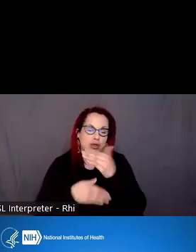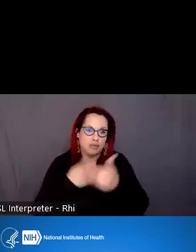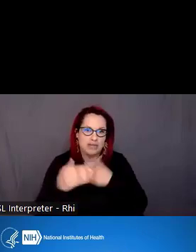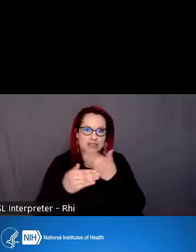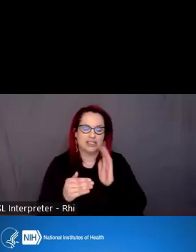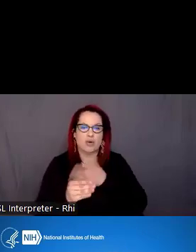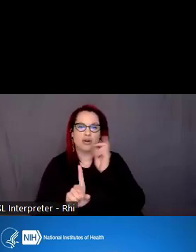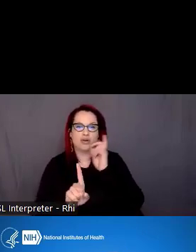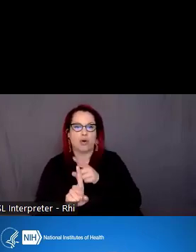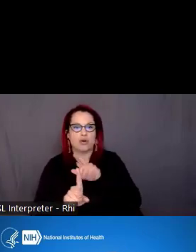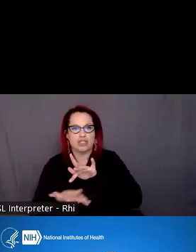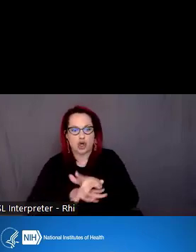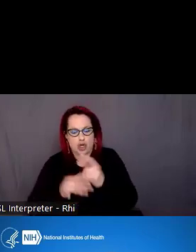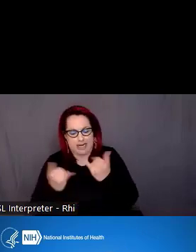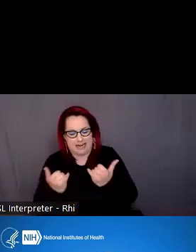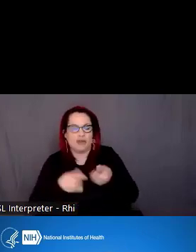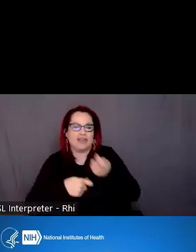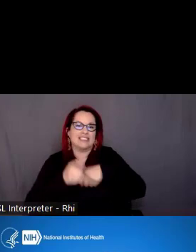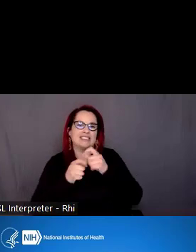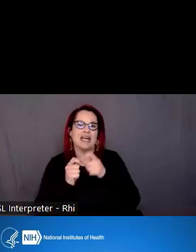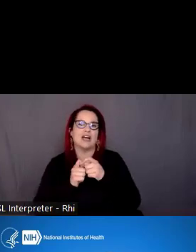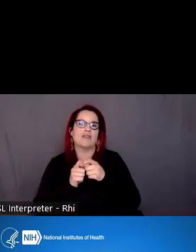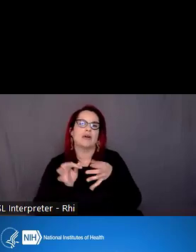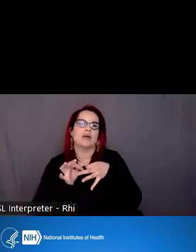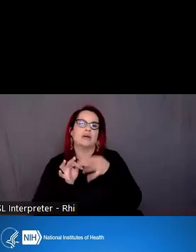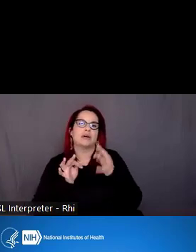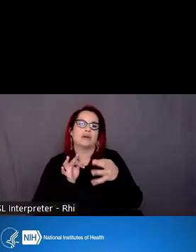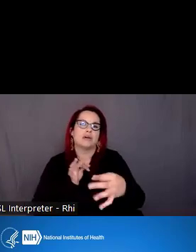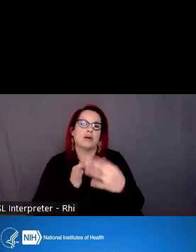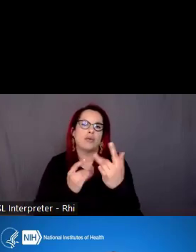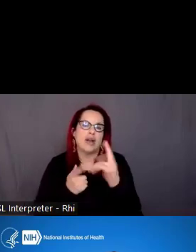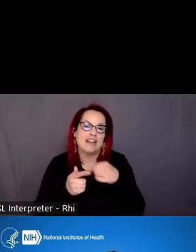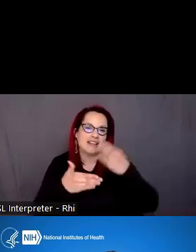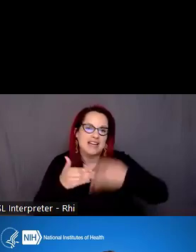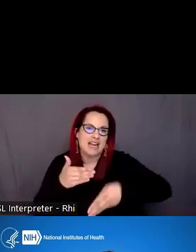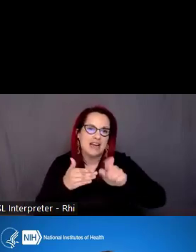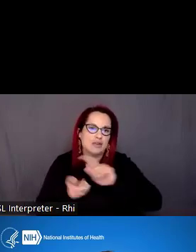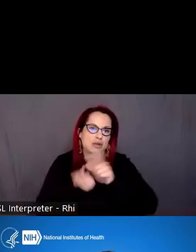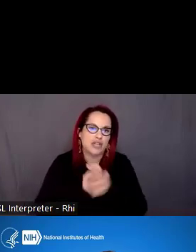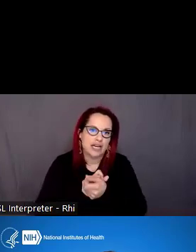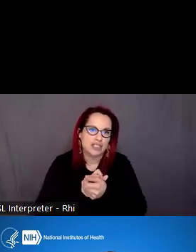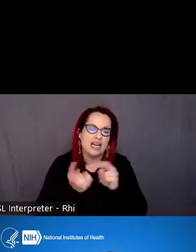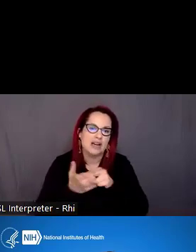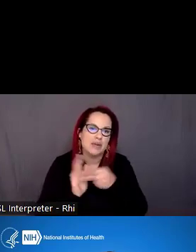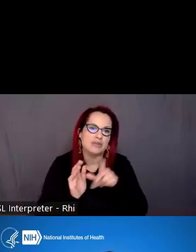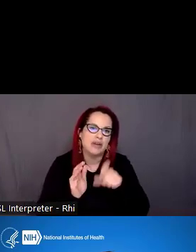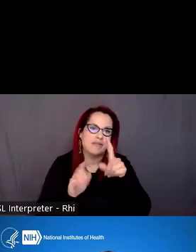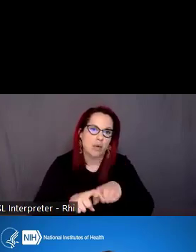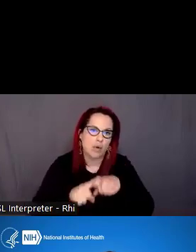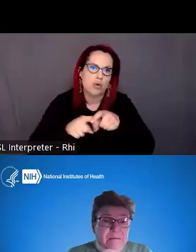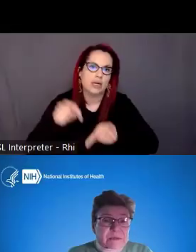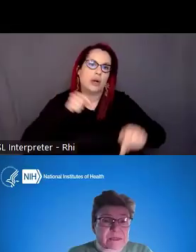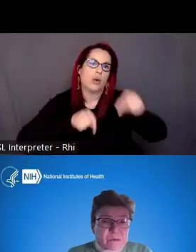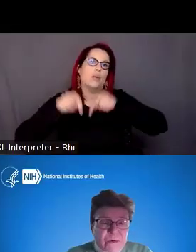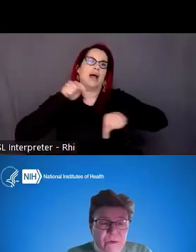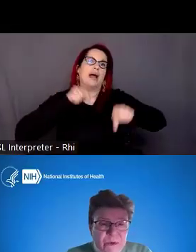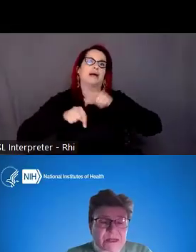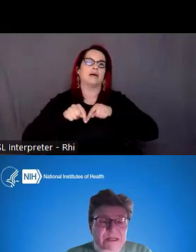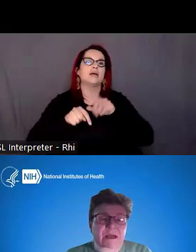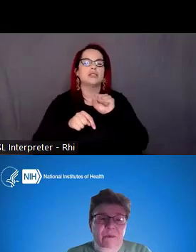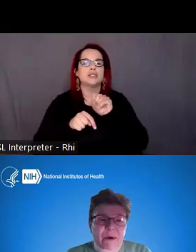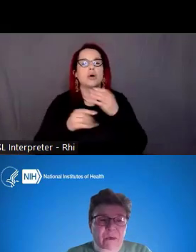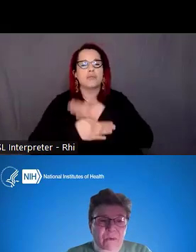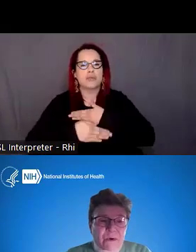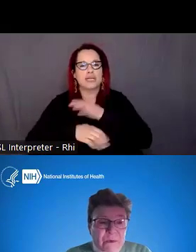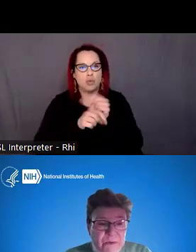opposed to, doing something that needs to be changed at the end, which is going to cause things to need to go back further in the process. So again, please work with